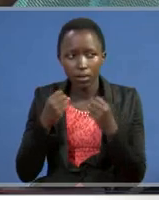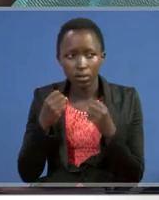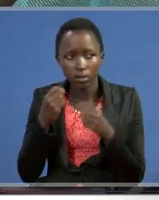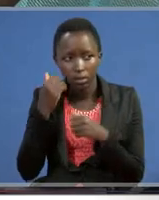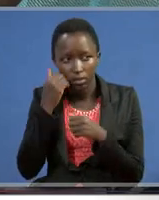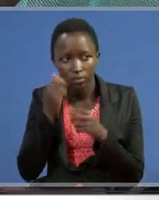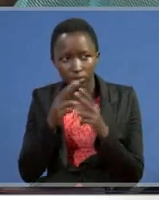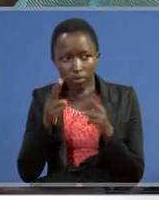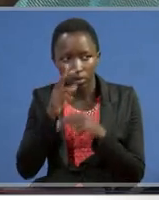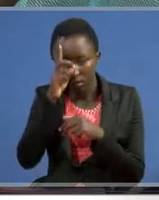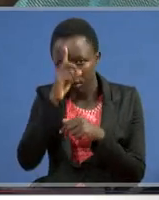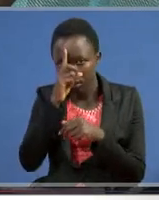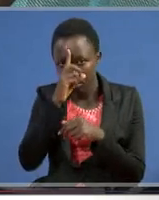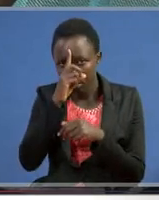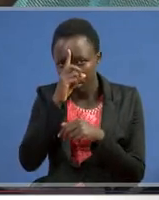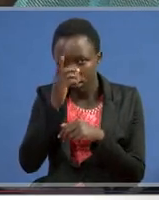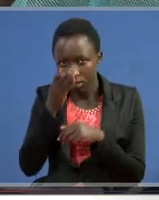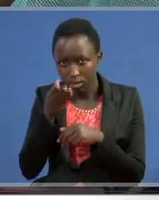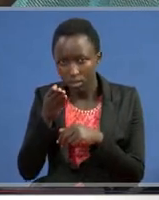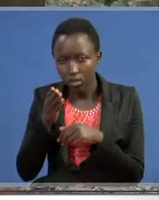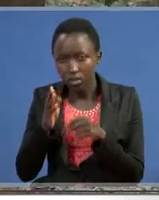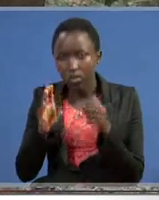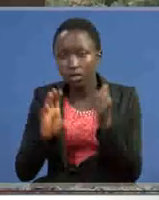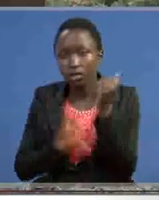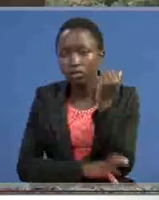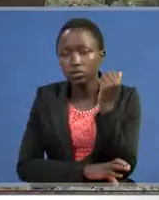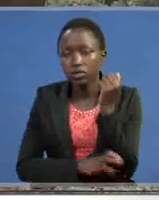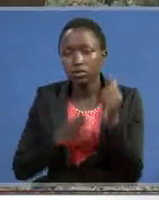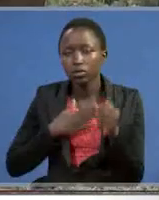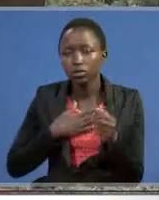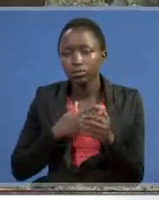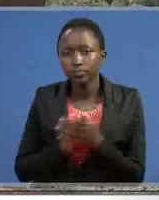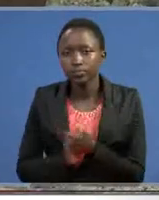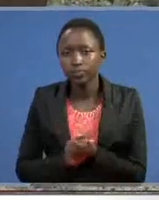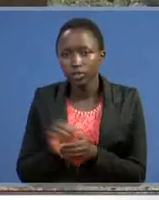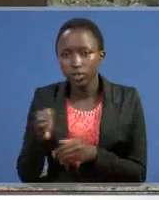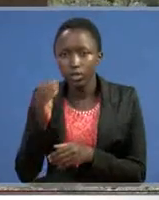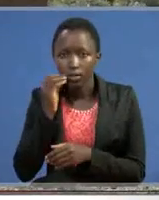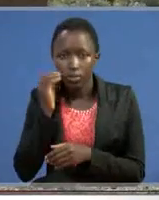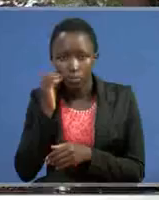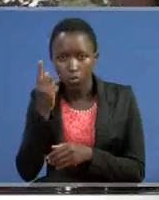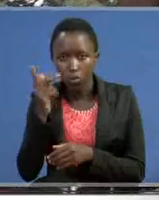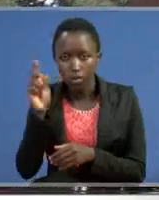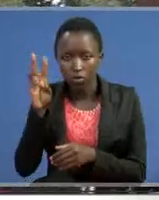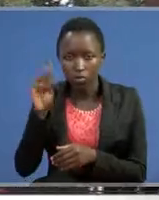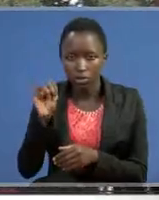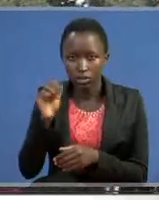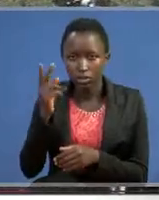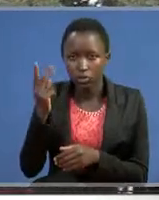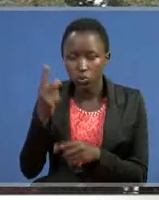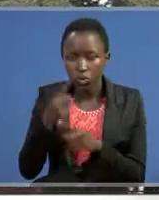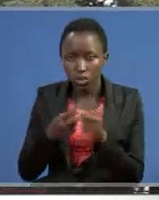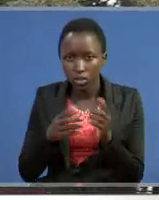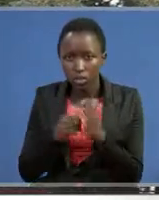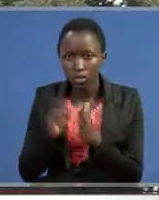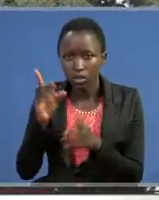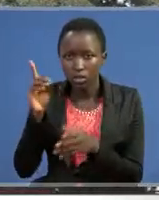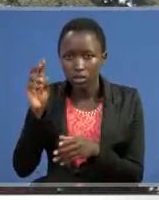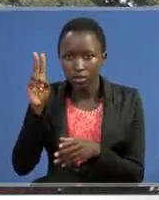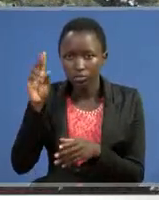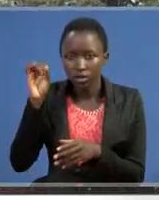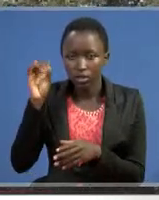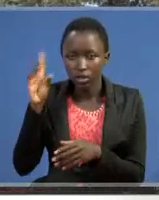eco serious Anna Attica Ethiopia Kenya in another home state a kilometer away two-year-old David